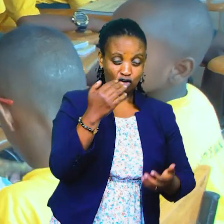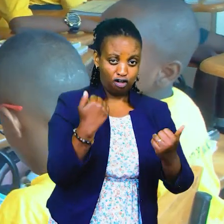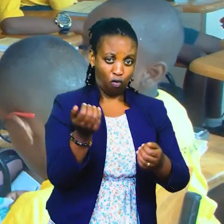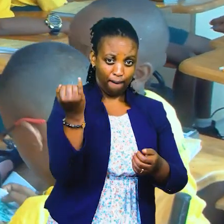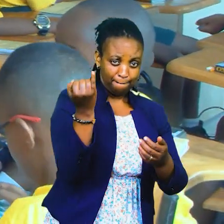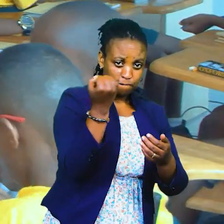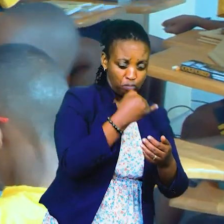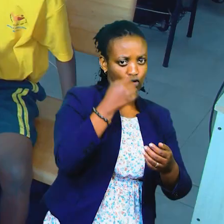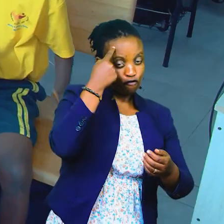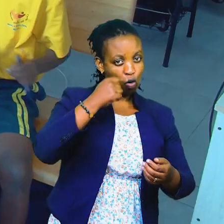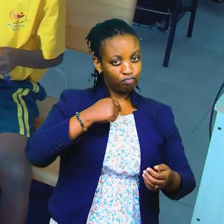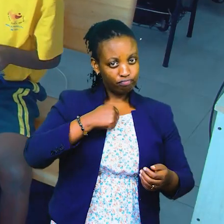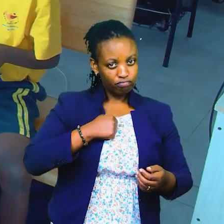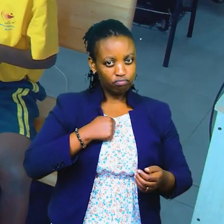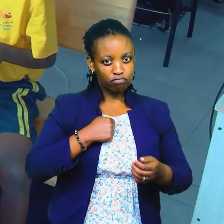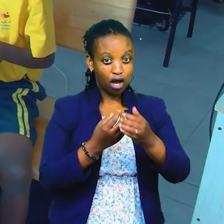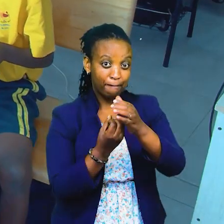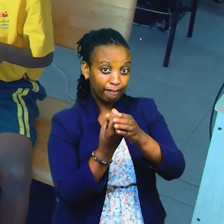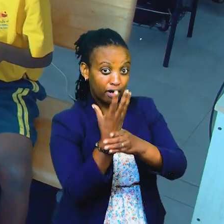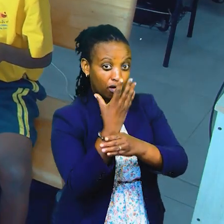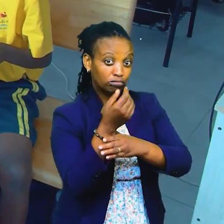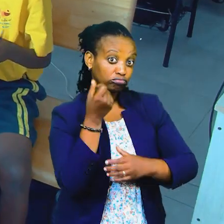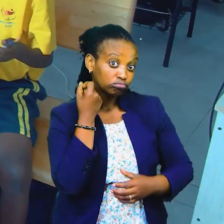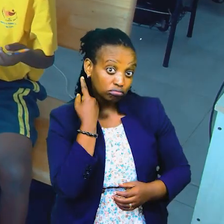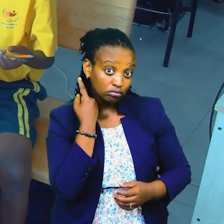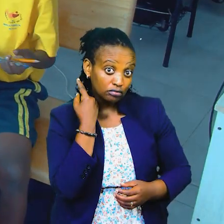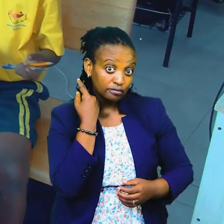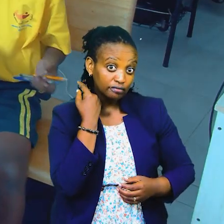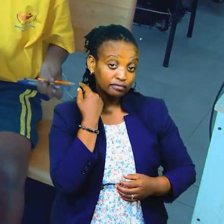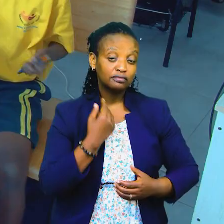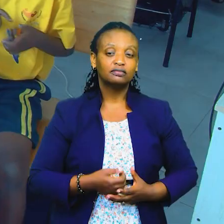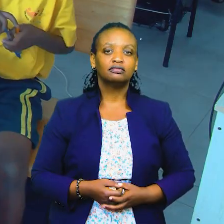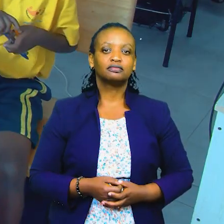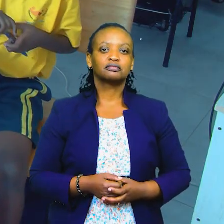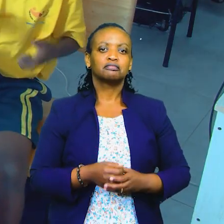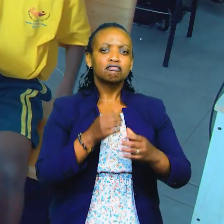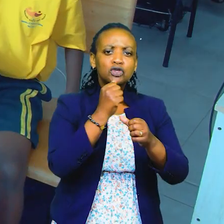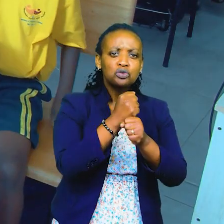You are going to draw for me a plant.